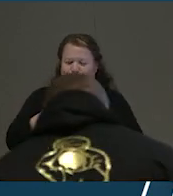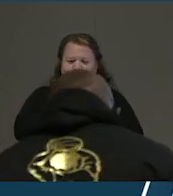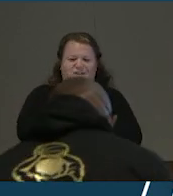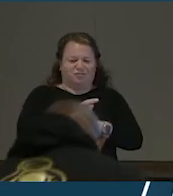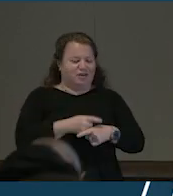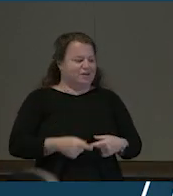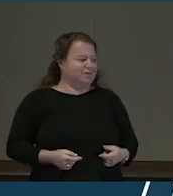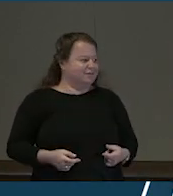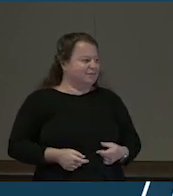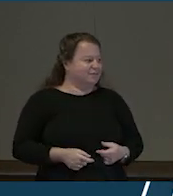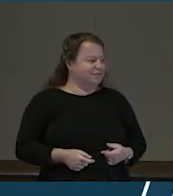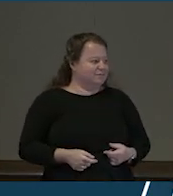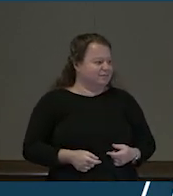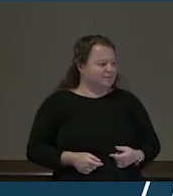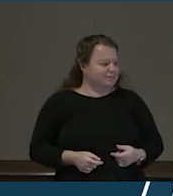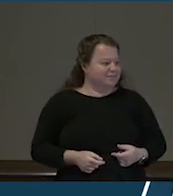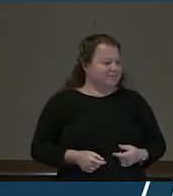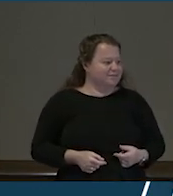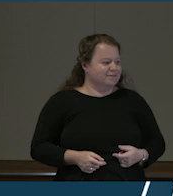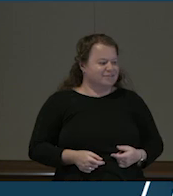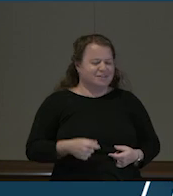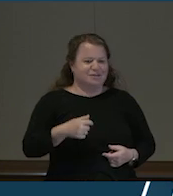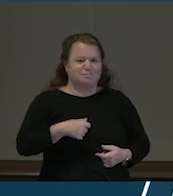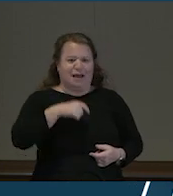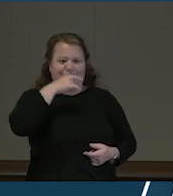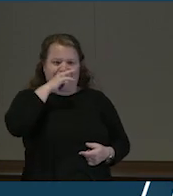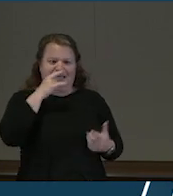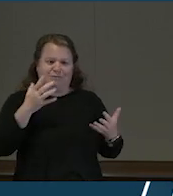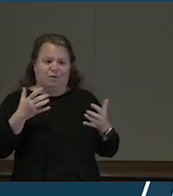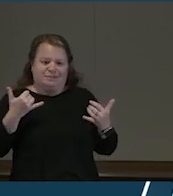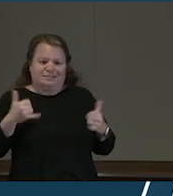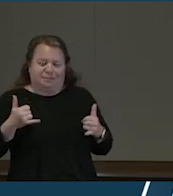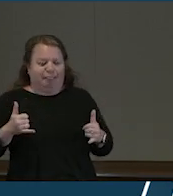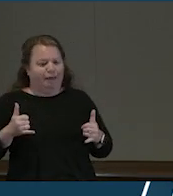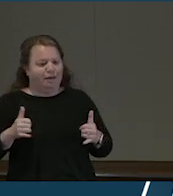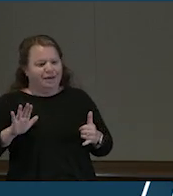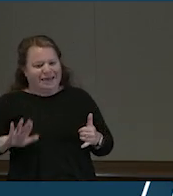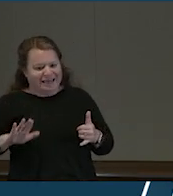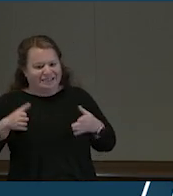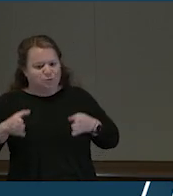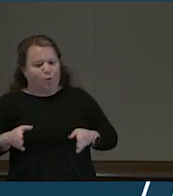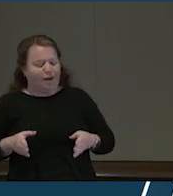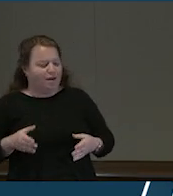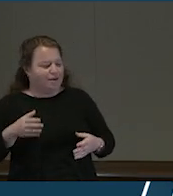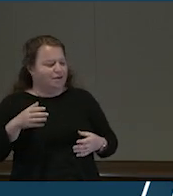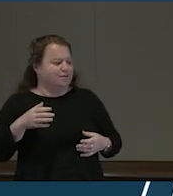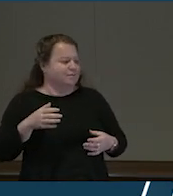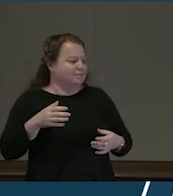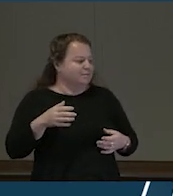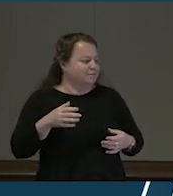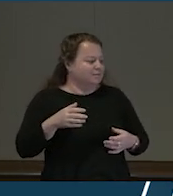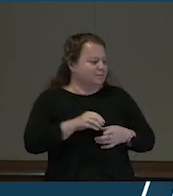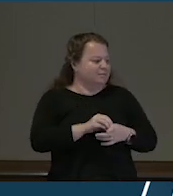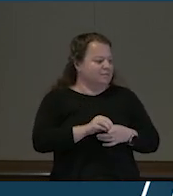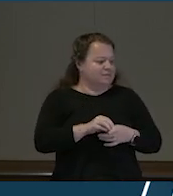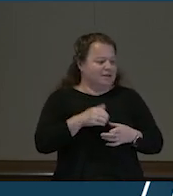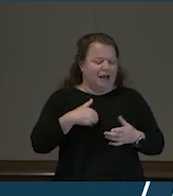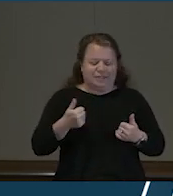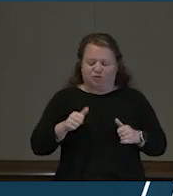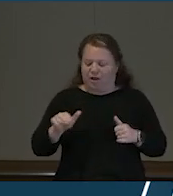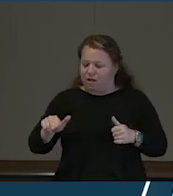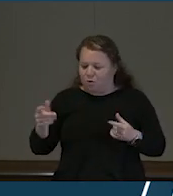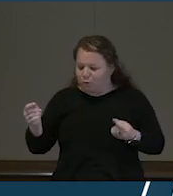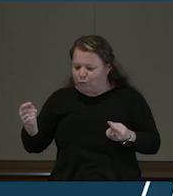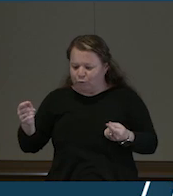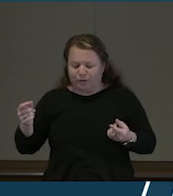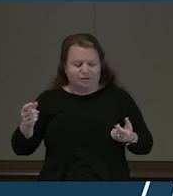But yeah, that my kid wants to play how he wants. Yeah, yeah. And so when I try going to him and go, I'm like, what are you doing? Sometimes he goes